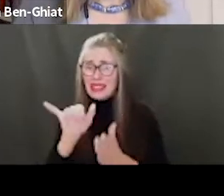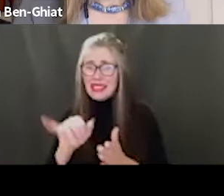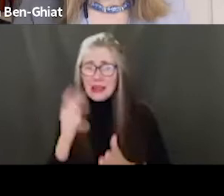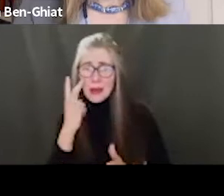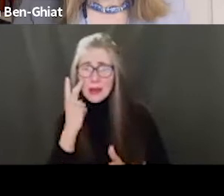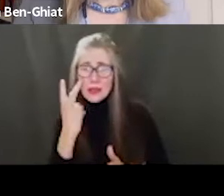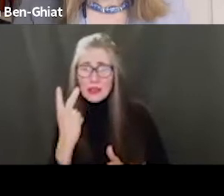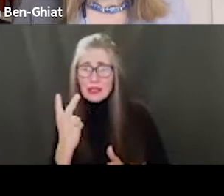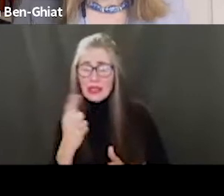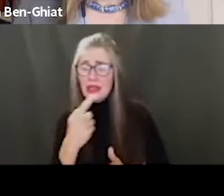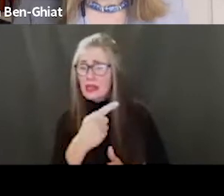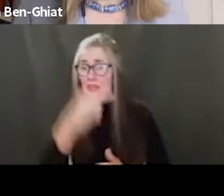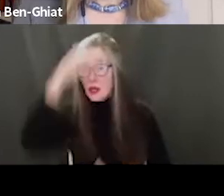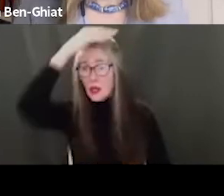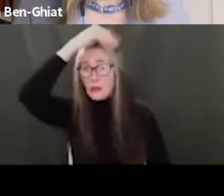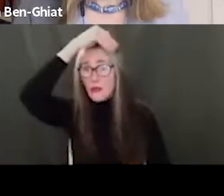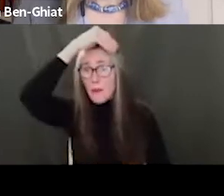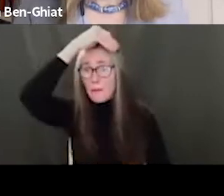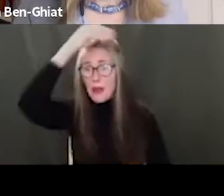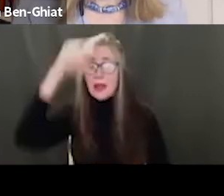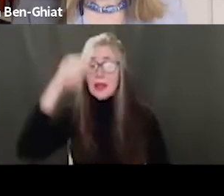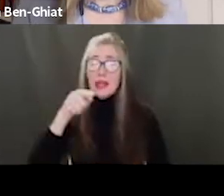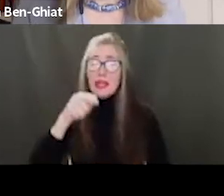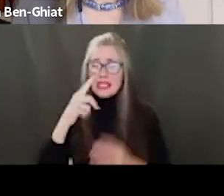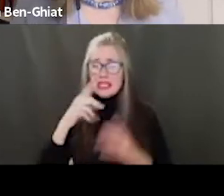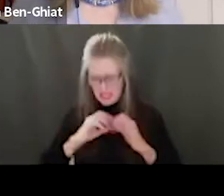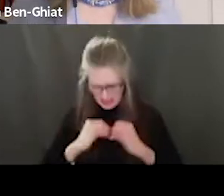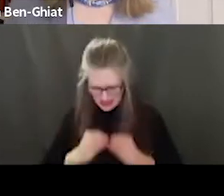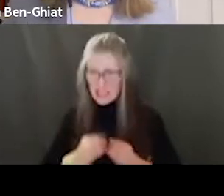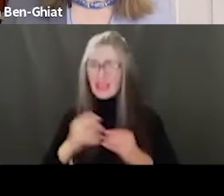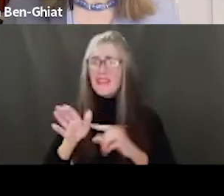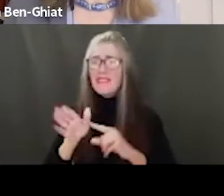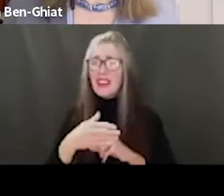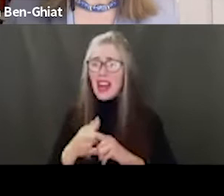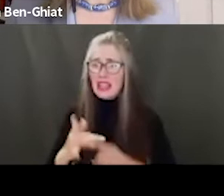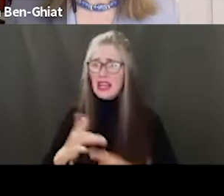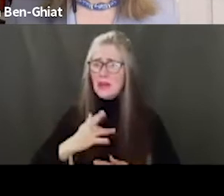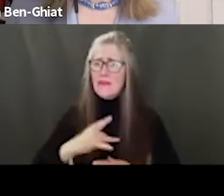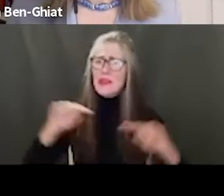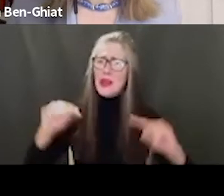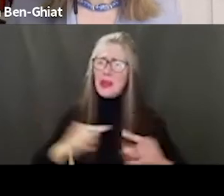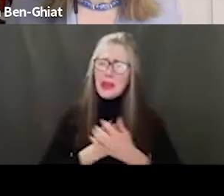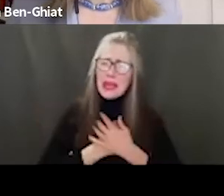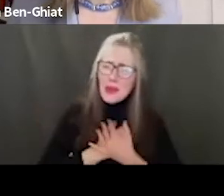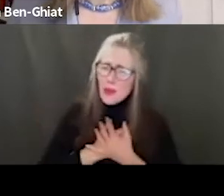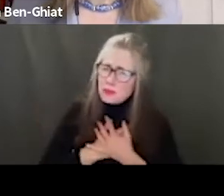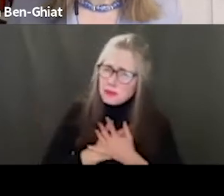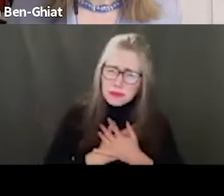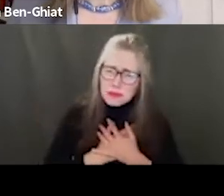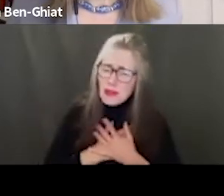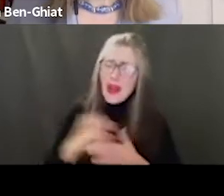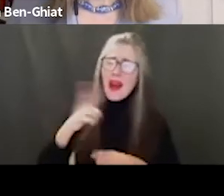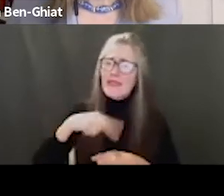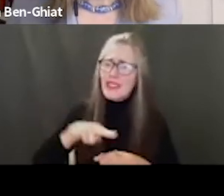that Trump is, clutching this tattered flag, but he's feeling the pain of the nation,